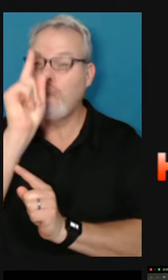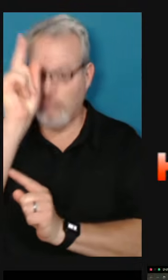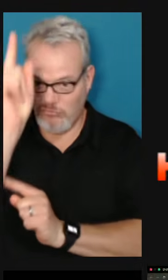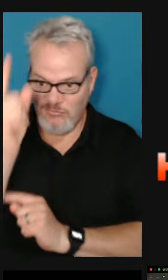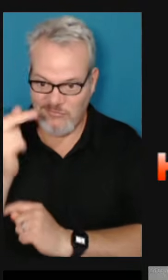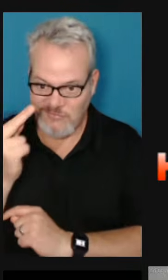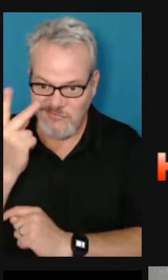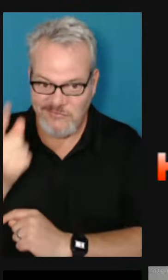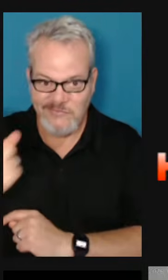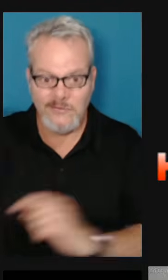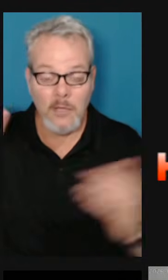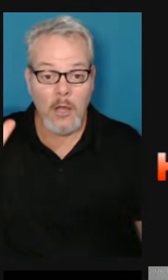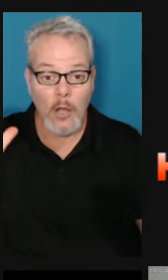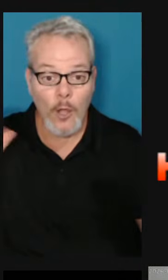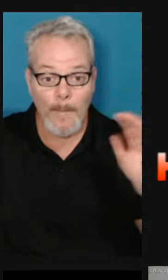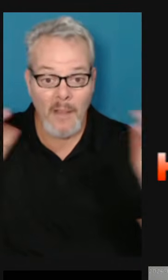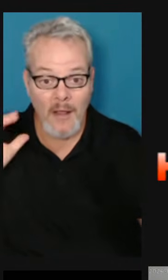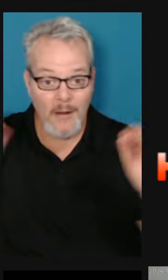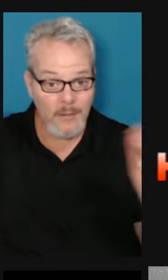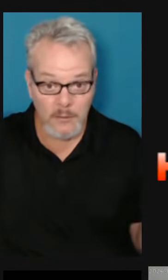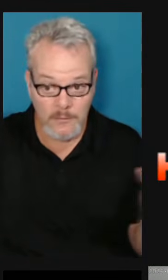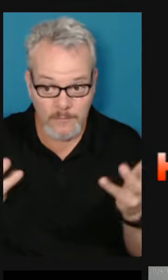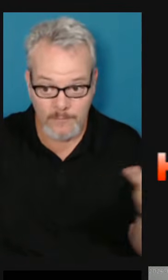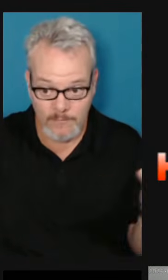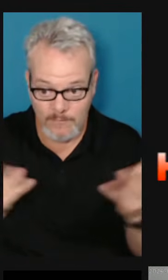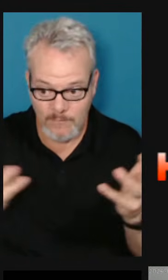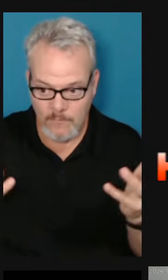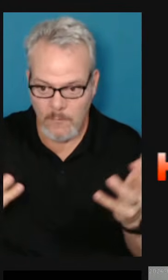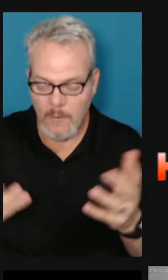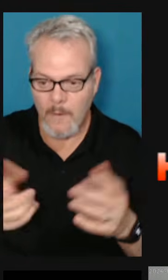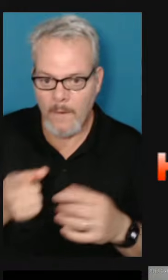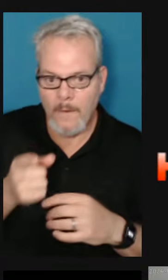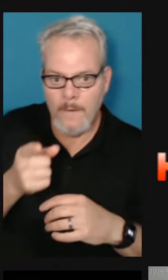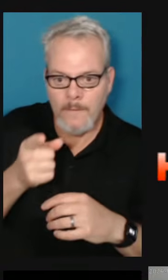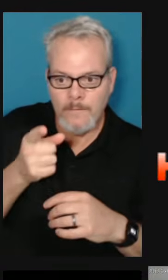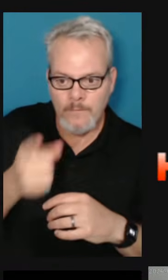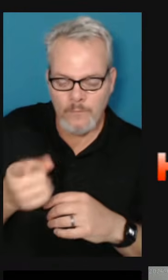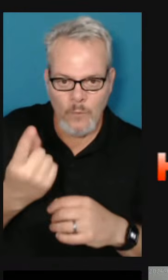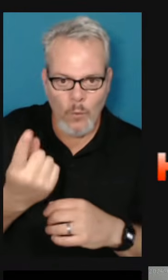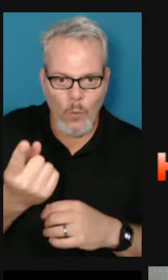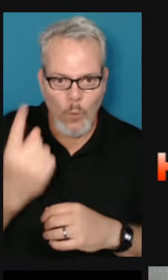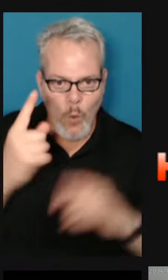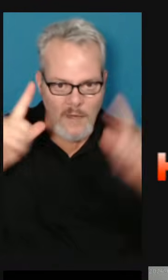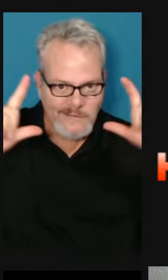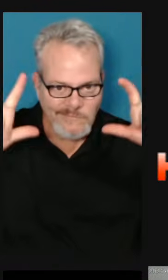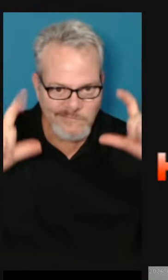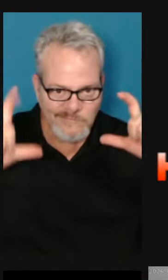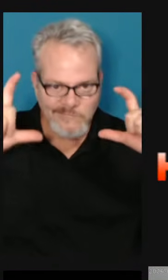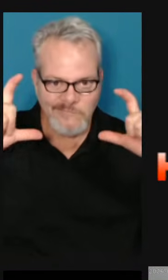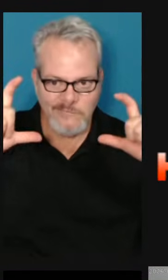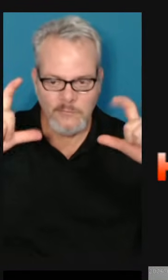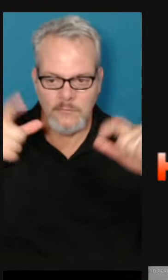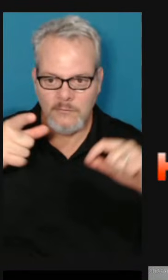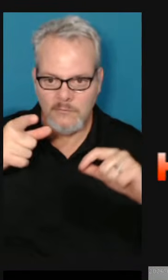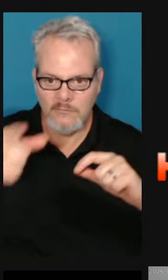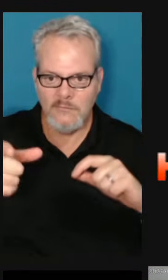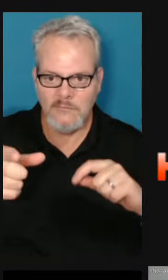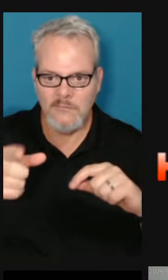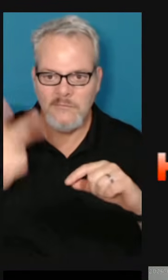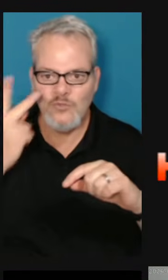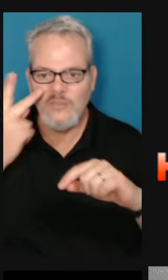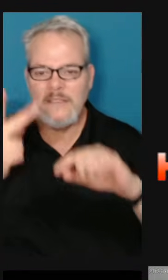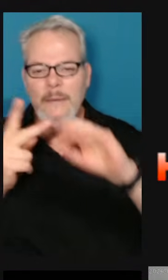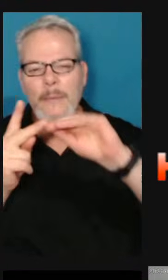for comparison, here's the one screenshot I have. Maybe a little bit past the peak,